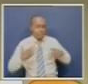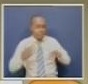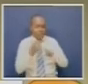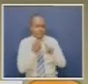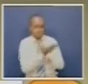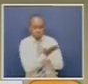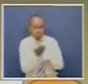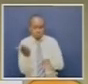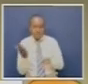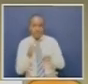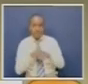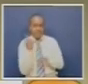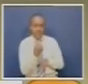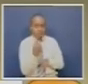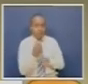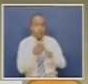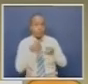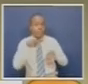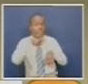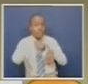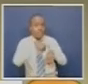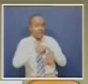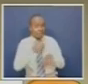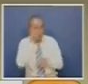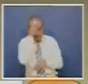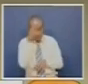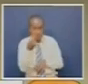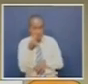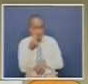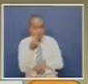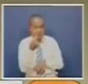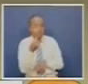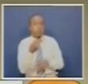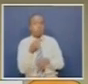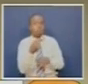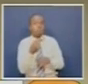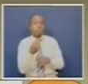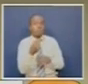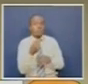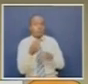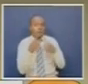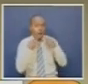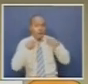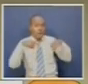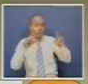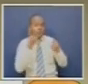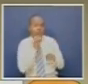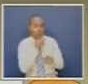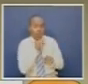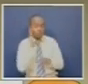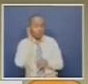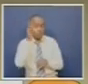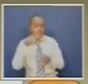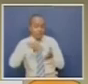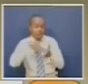whenever they are alone. In fact, from the moment that Moses Wetangula made his abortive presidential